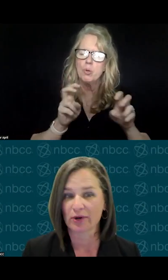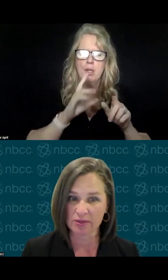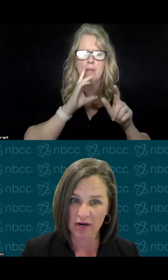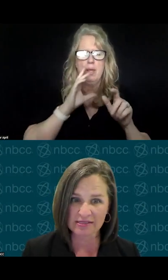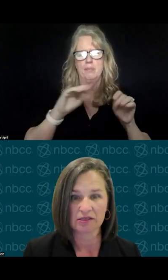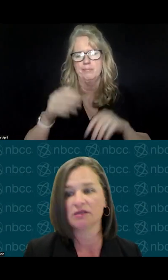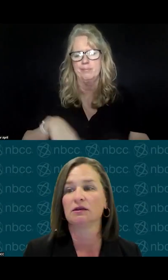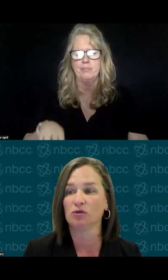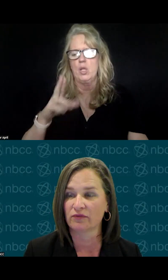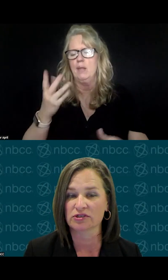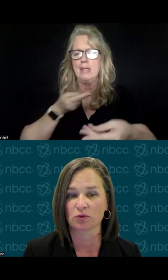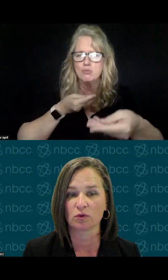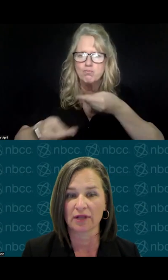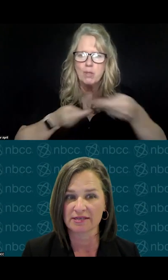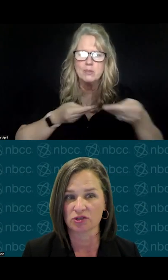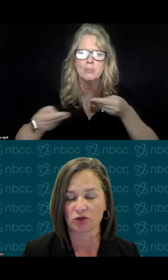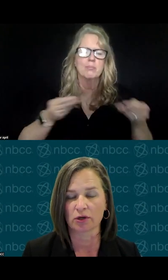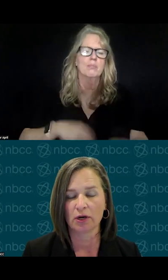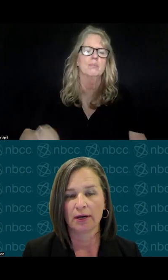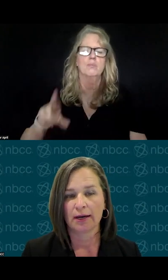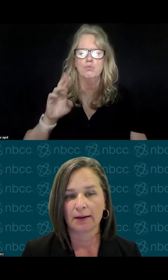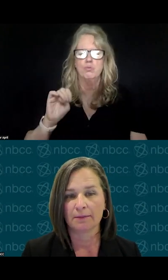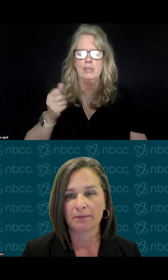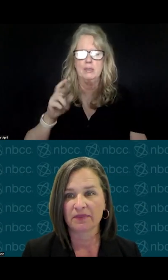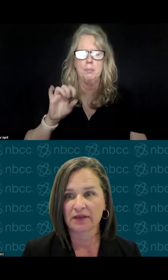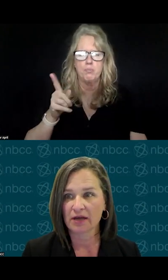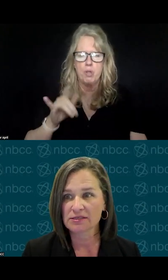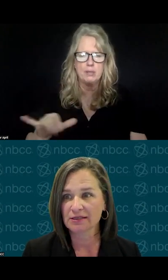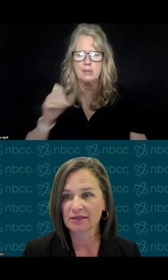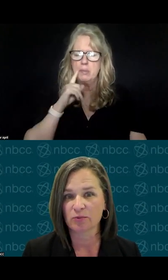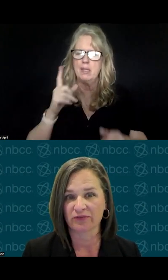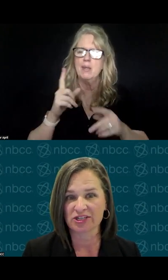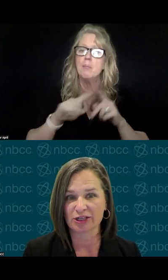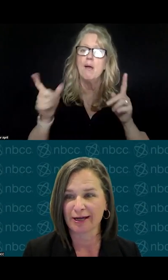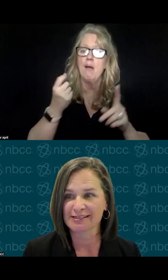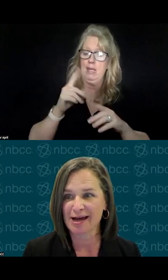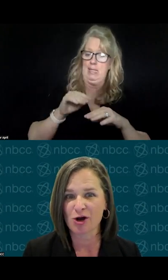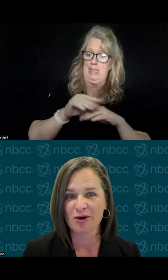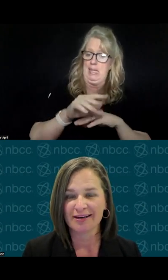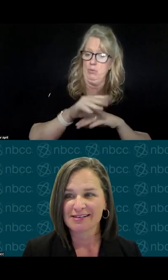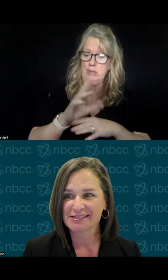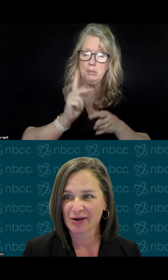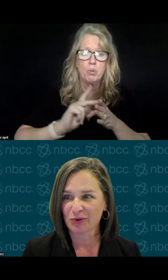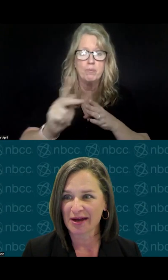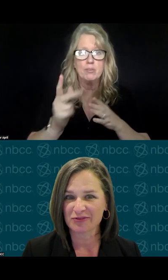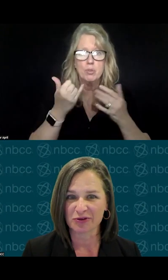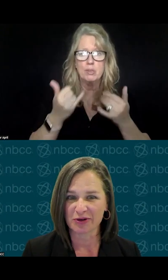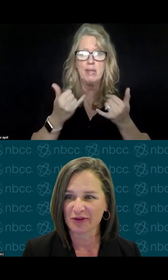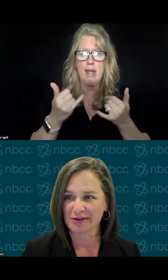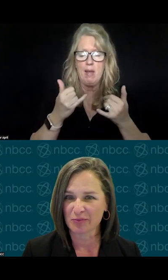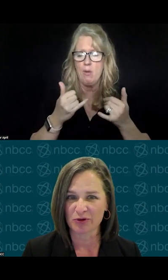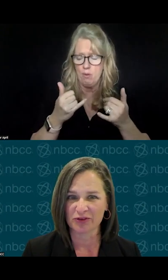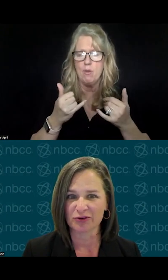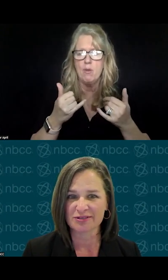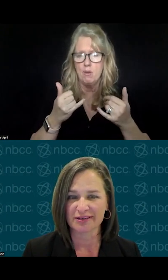like reciprocity and universal licensure, but the counseling profession has now settled after